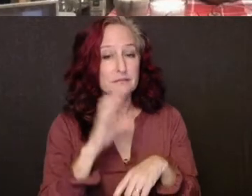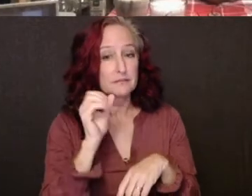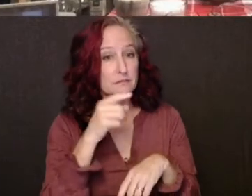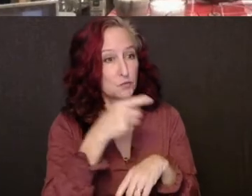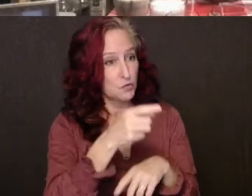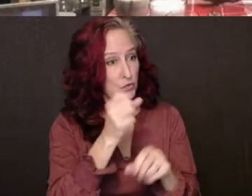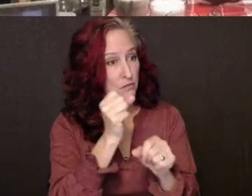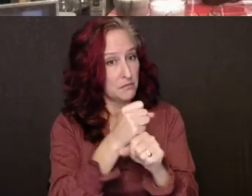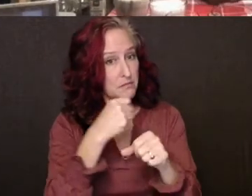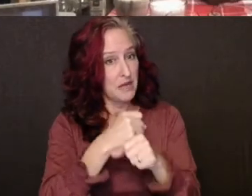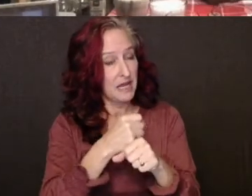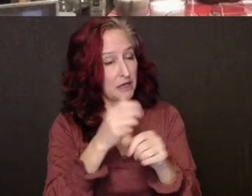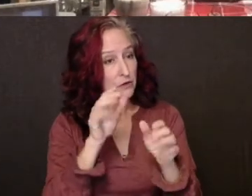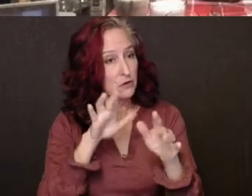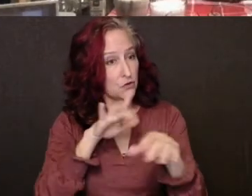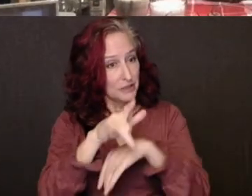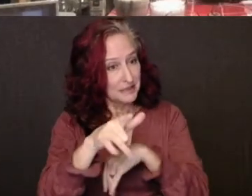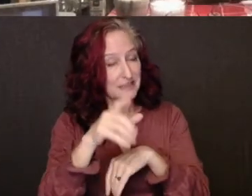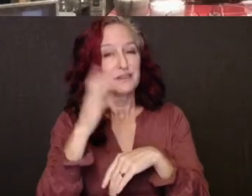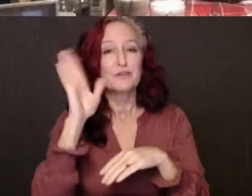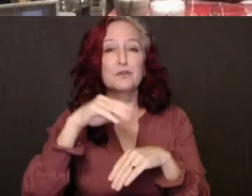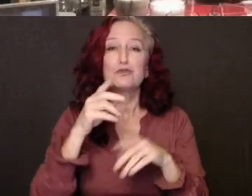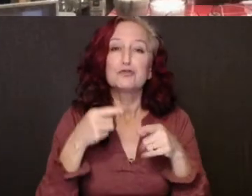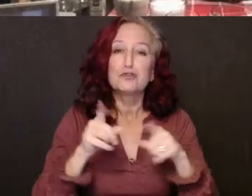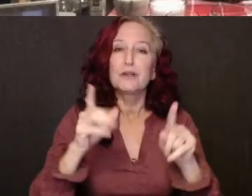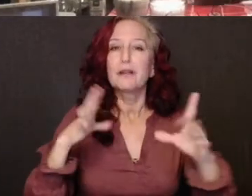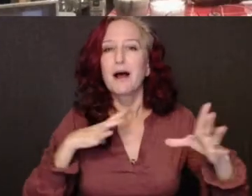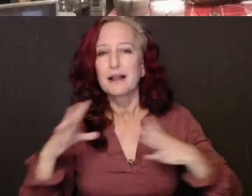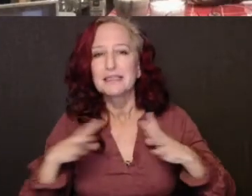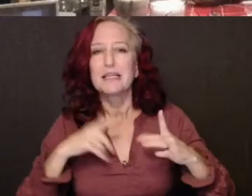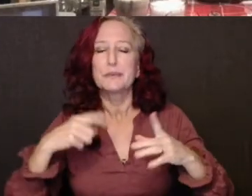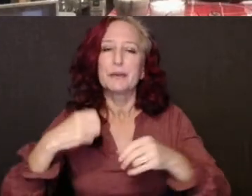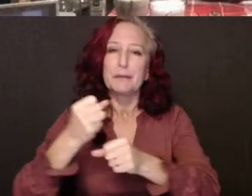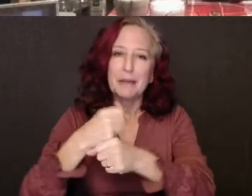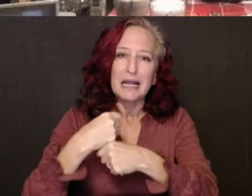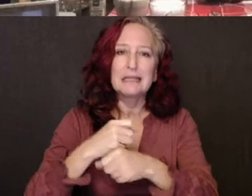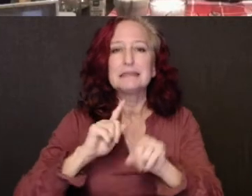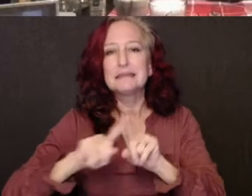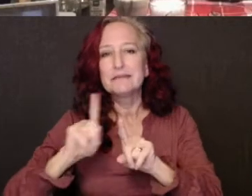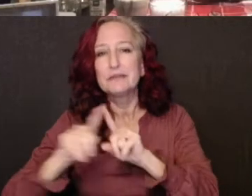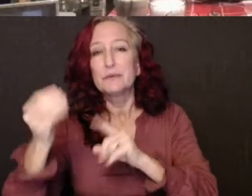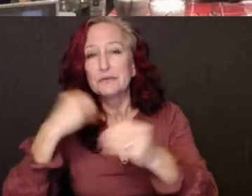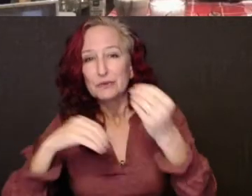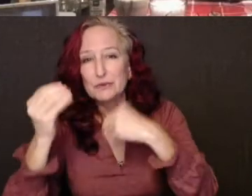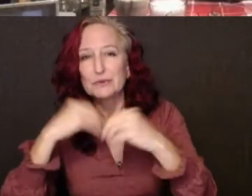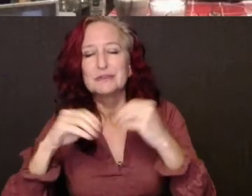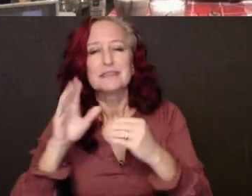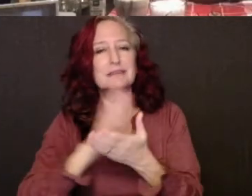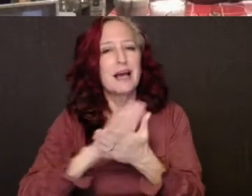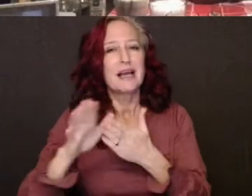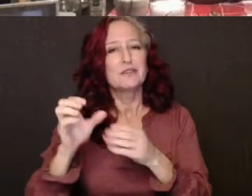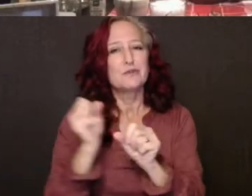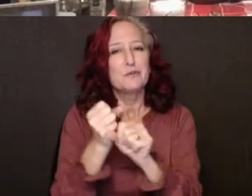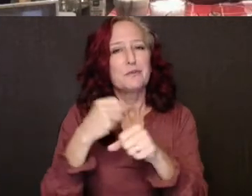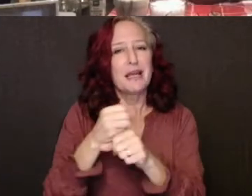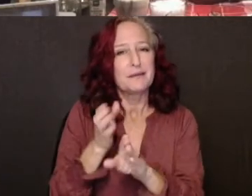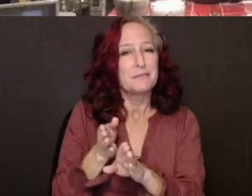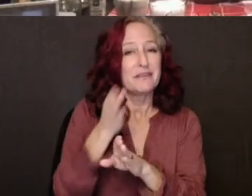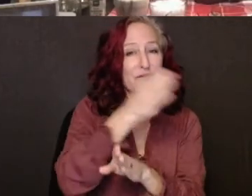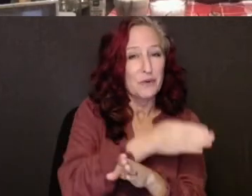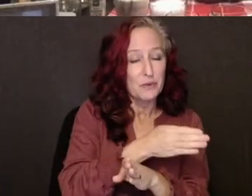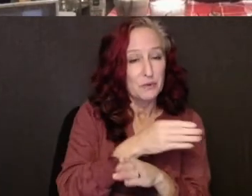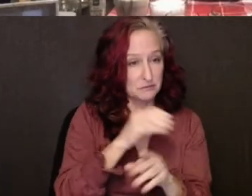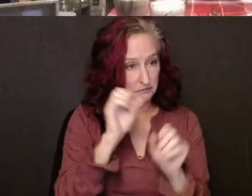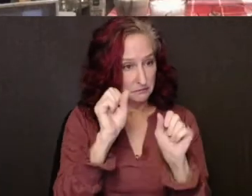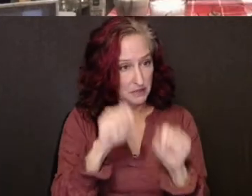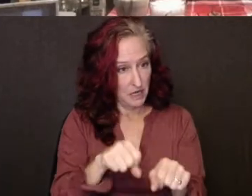totally fine. I just wanted to kind of add a little bit of a twist. If you were like hosting friends or doing a dinner party, this is like a cute little thing to try.